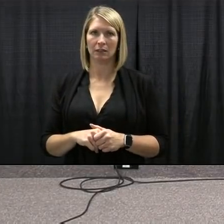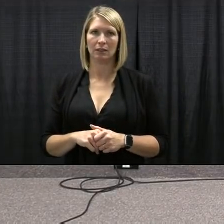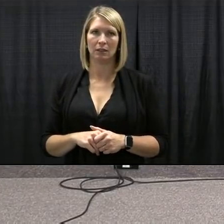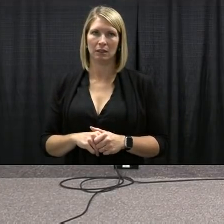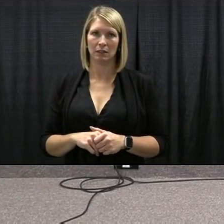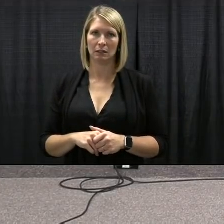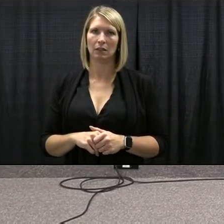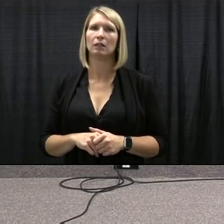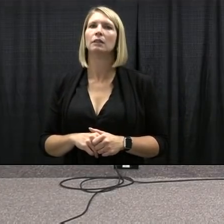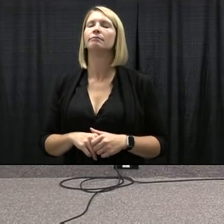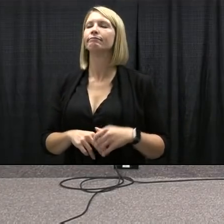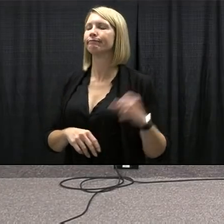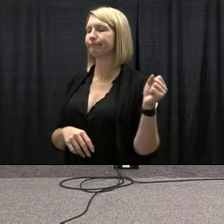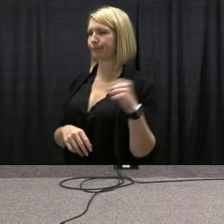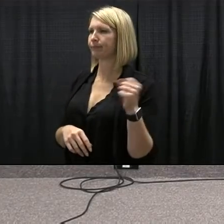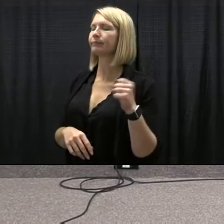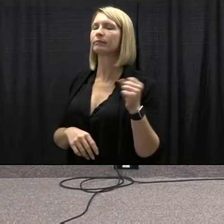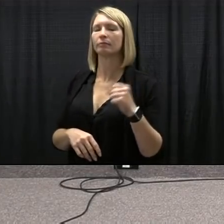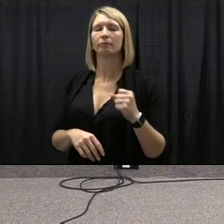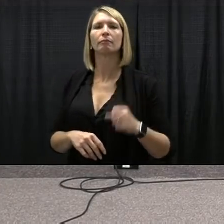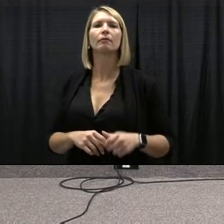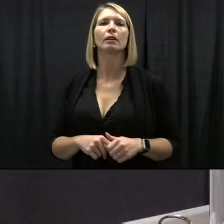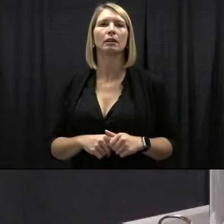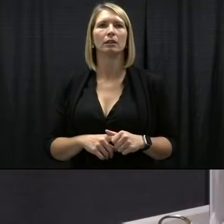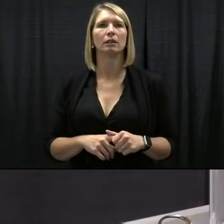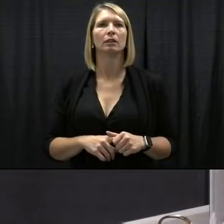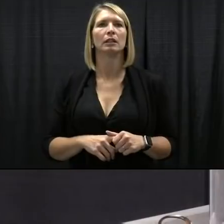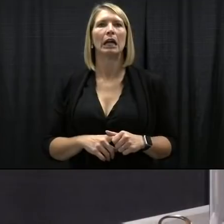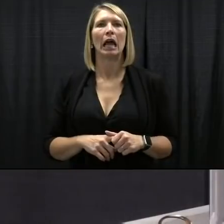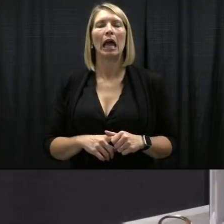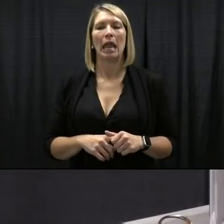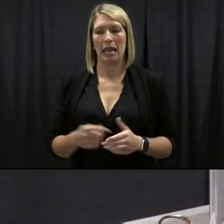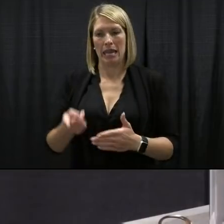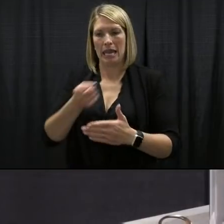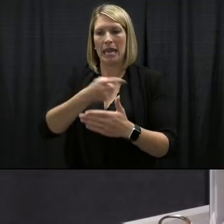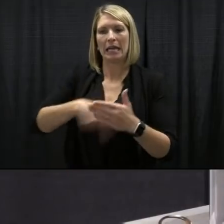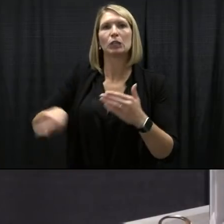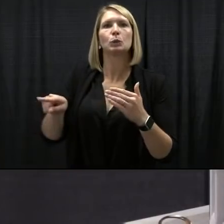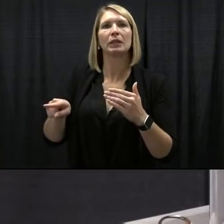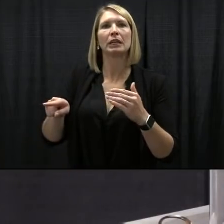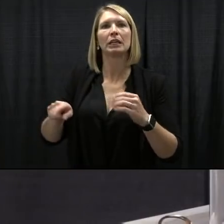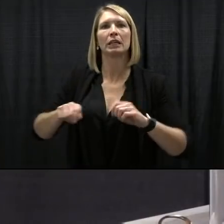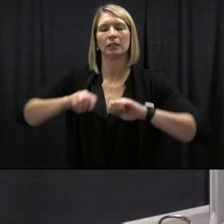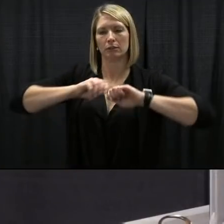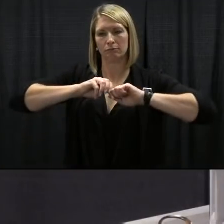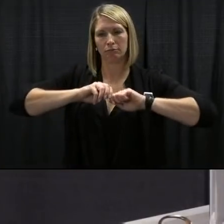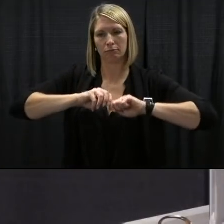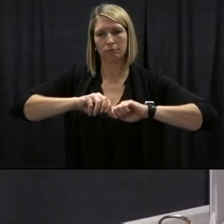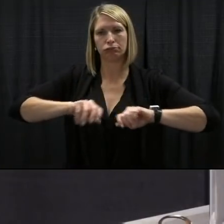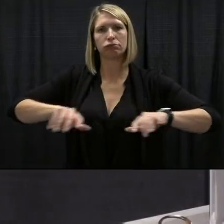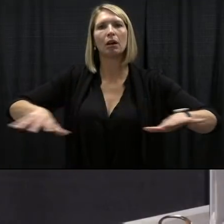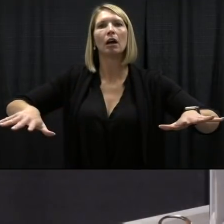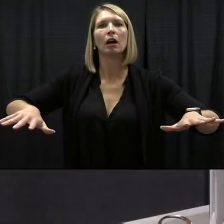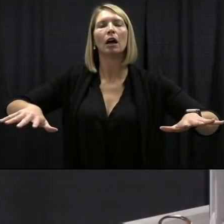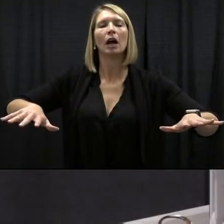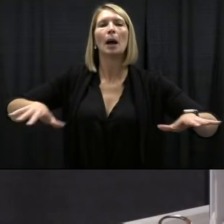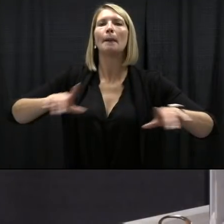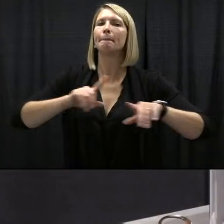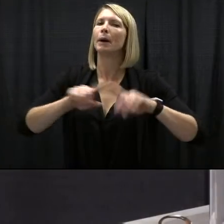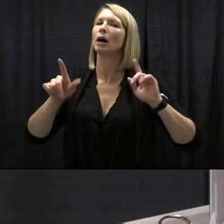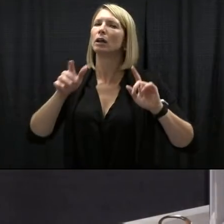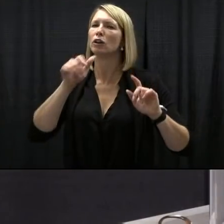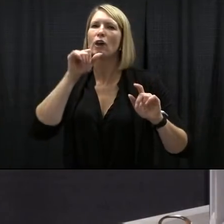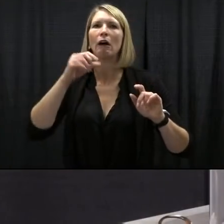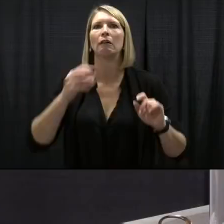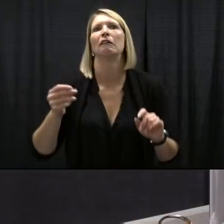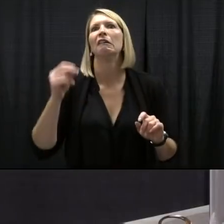Minister. Yeah, so I'll just add that I guess when we launch it next week, we'll have all that information, and there would be a phased-in period, as we've seen in other